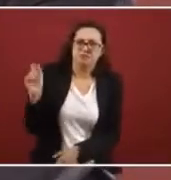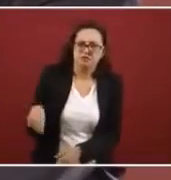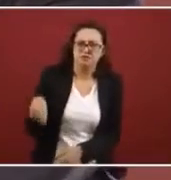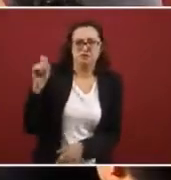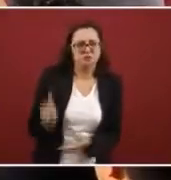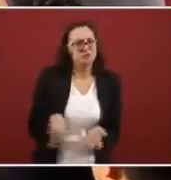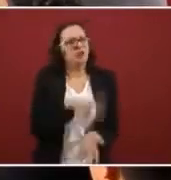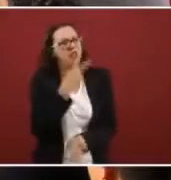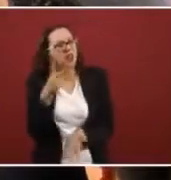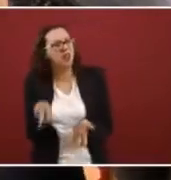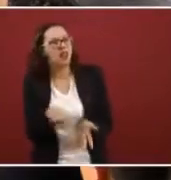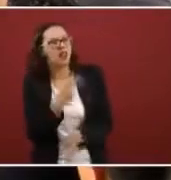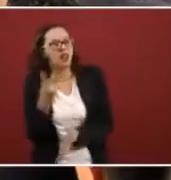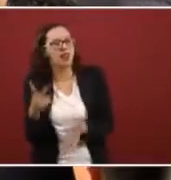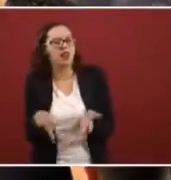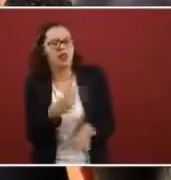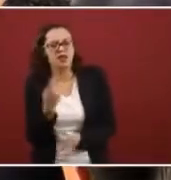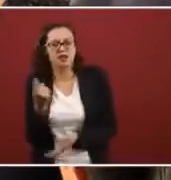what they were telling him.